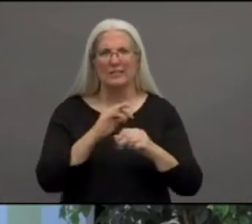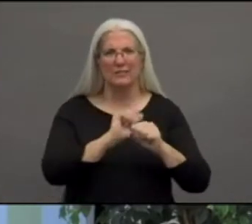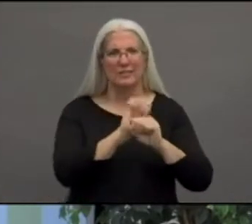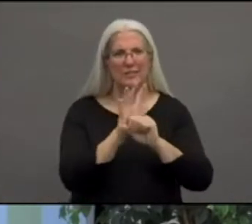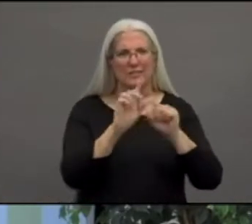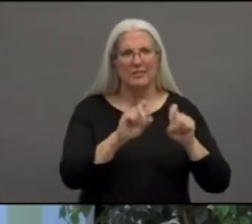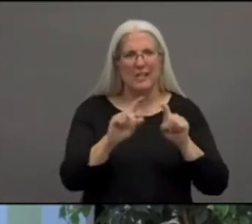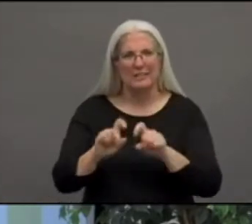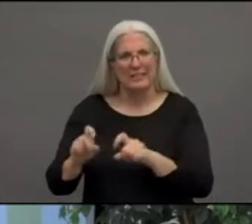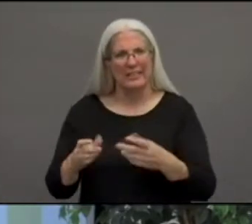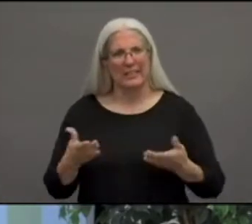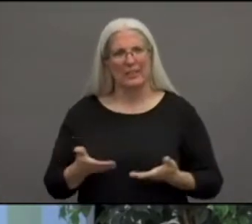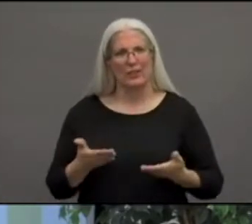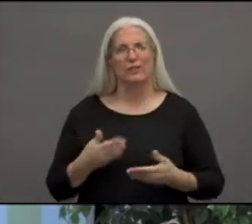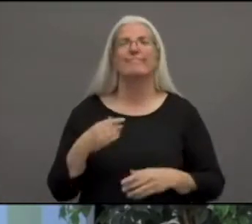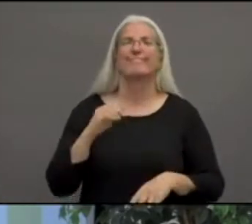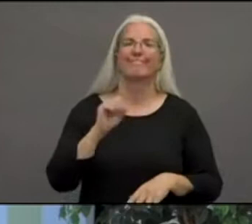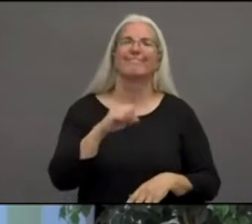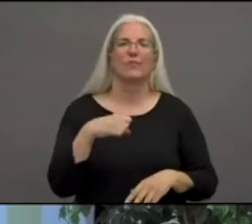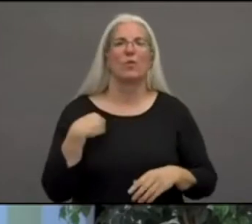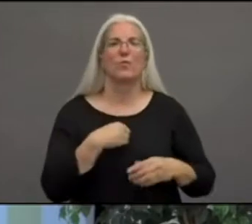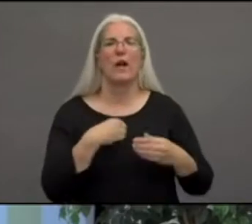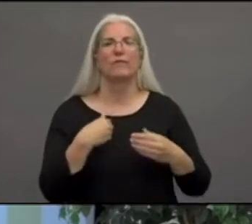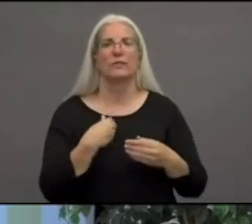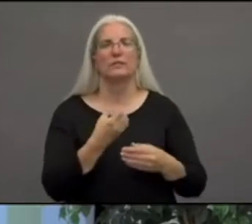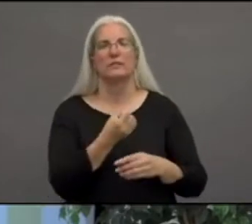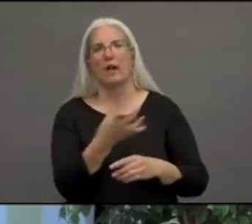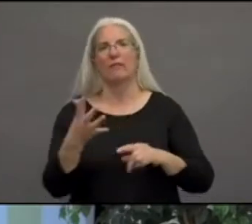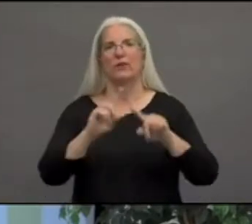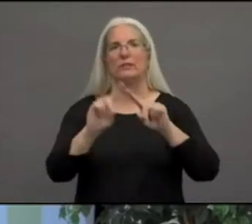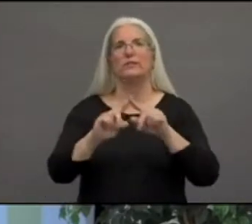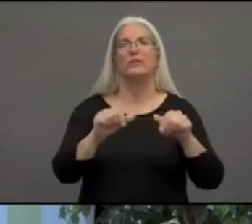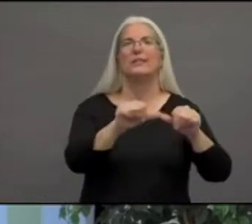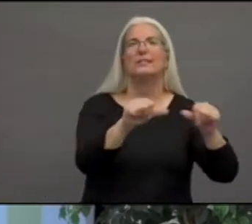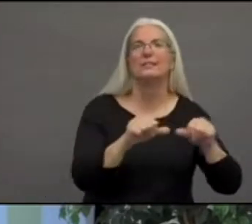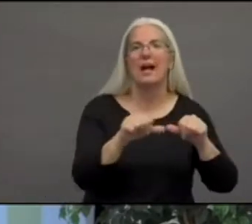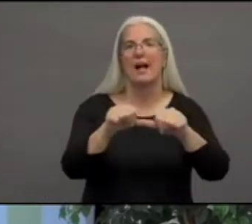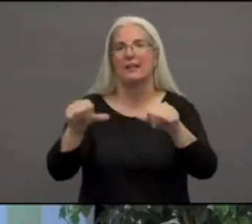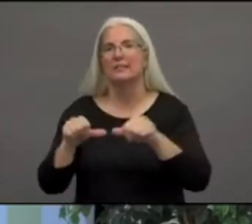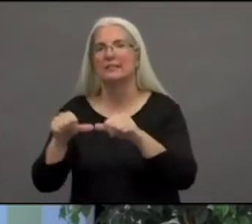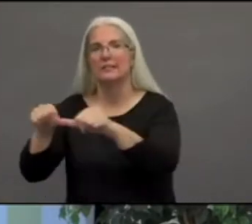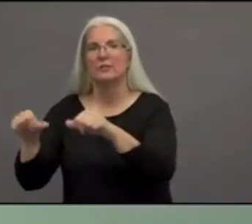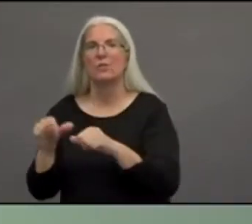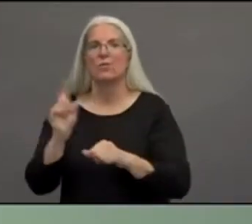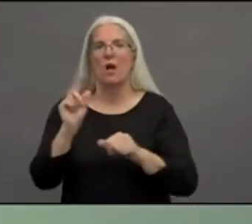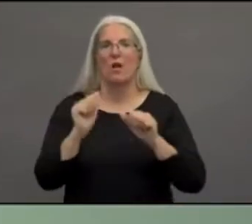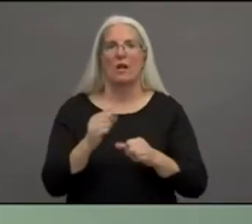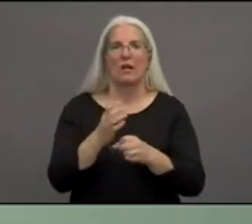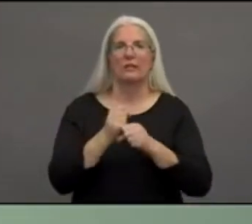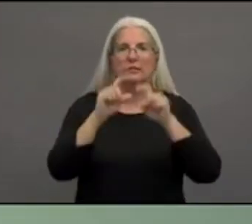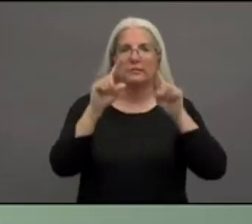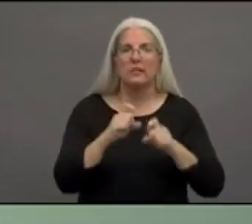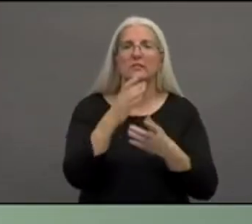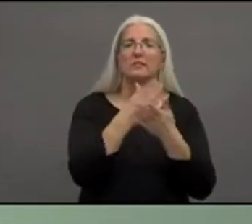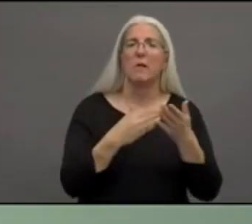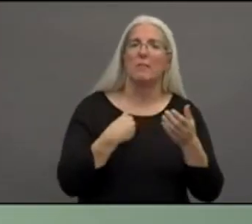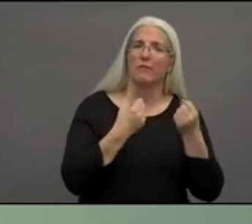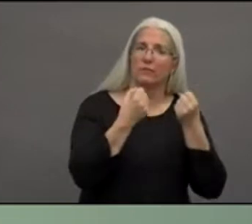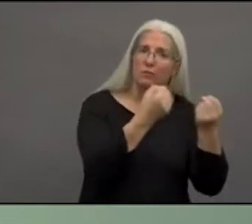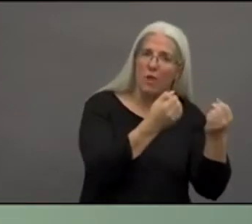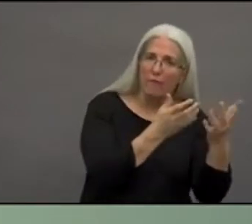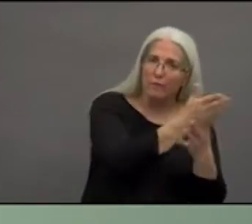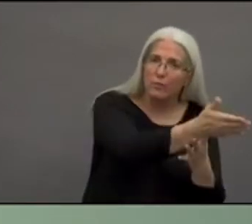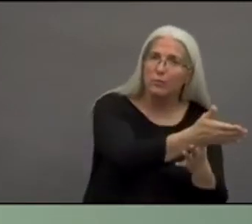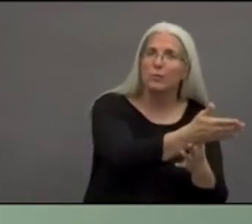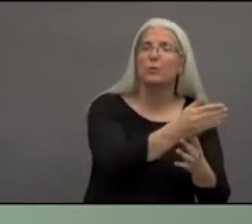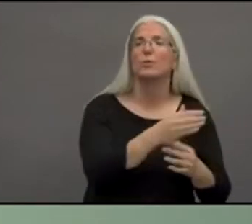have several testing sites now open in the county. Some of them are drive-through sites. We have 4 of them throughout the county. We also have pop-up